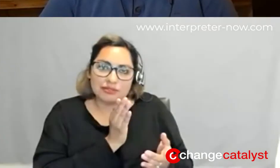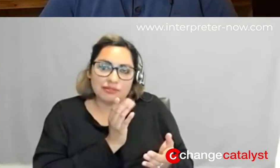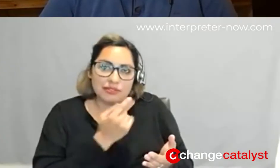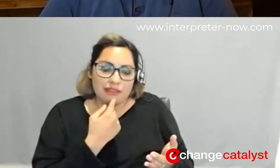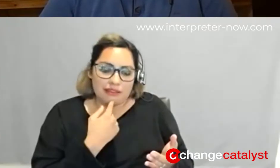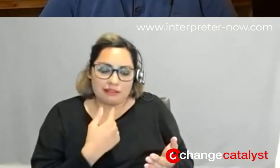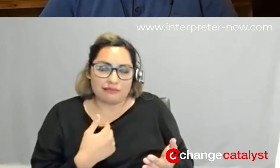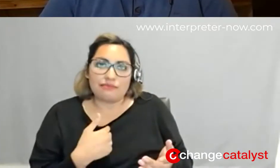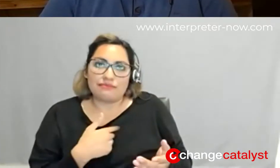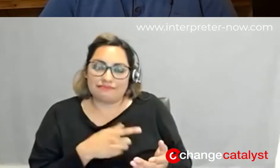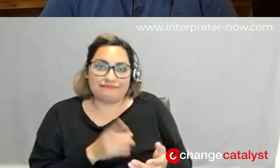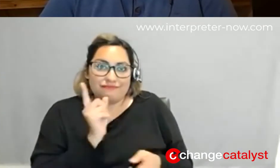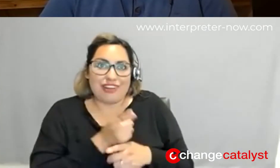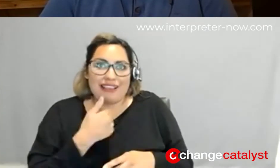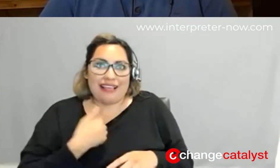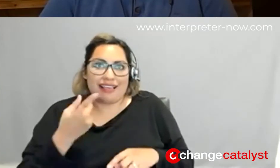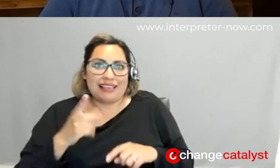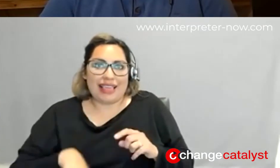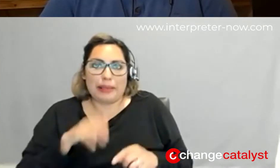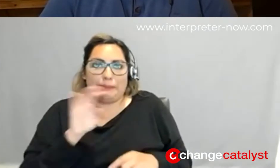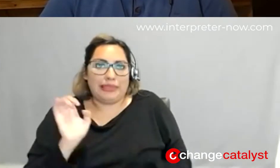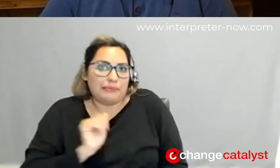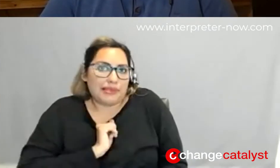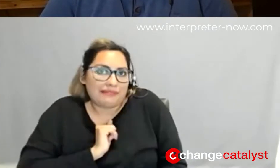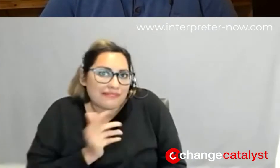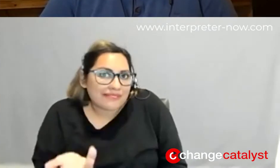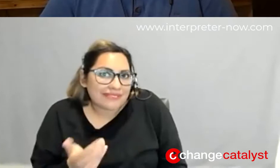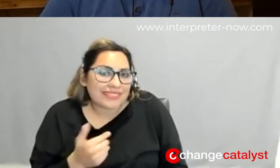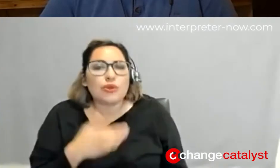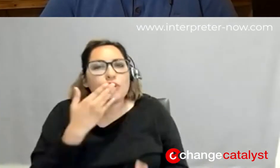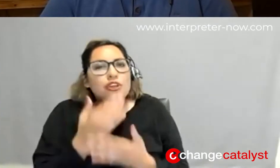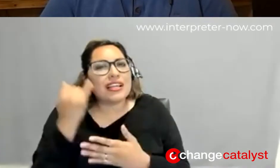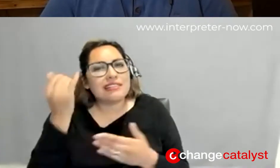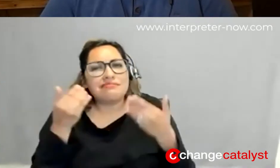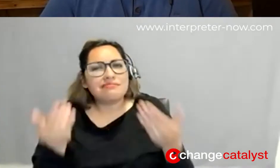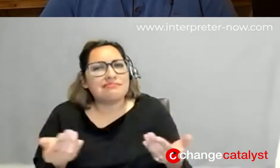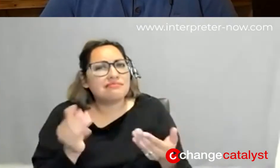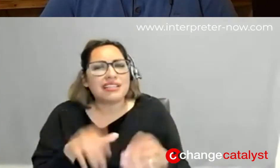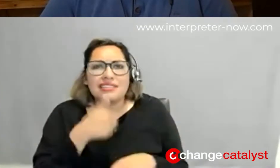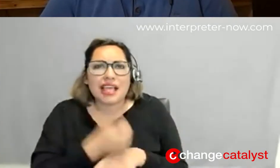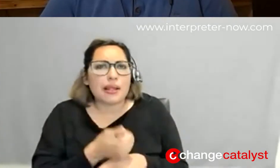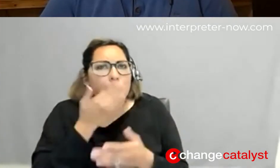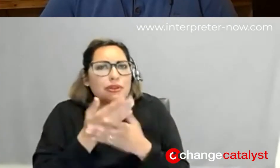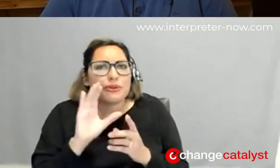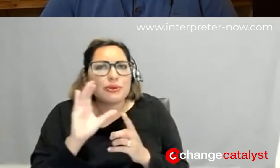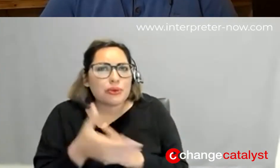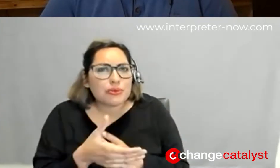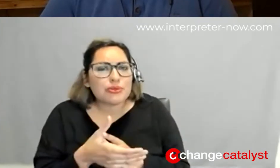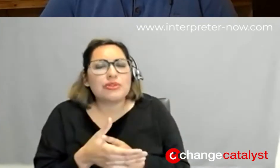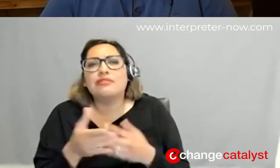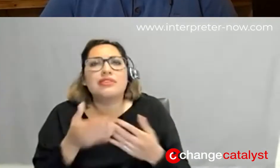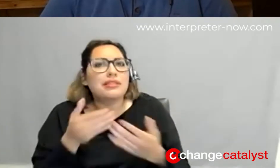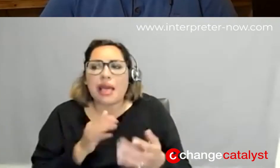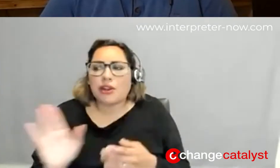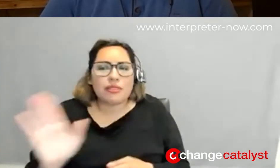can't show up as myself. So one, create a culture, no matter what the person's background is, that they